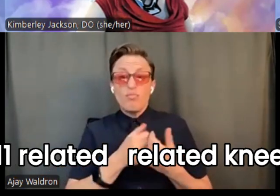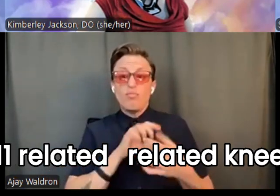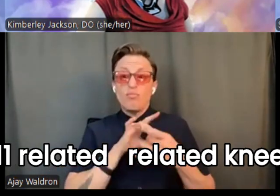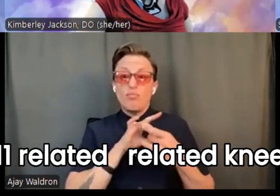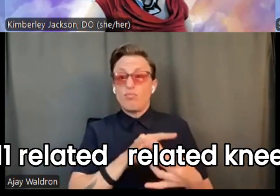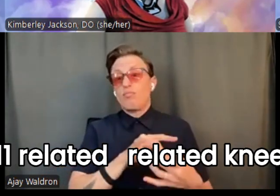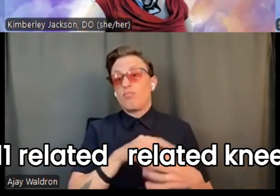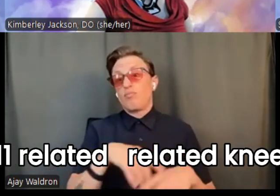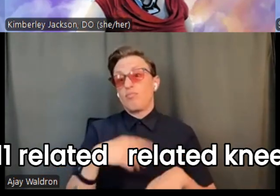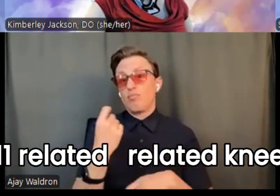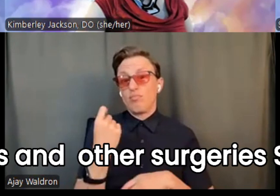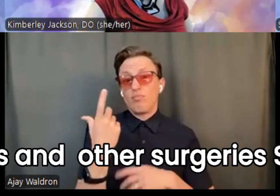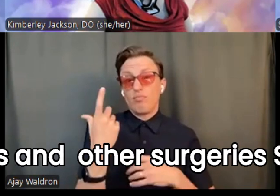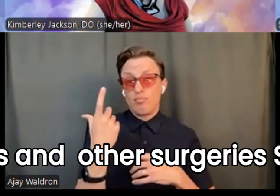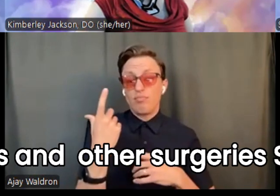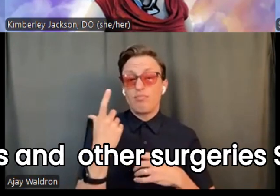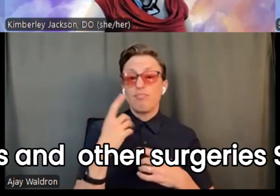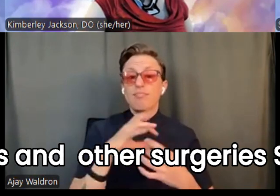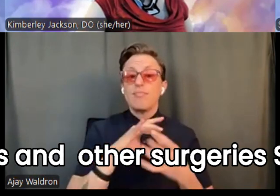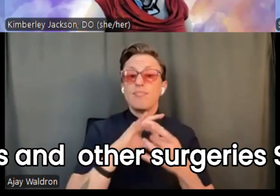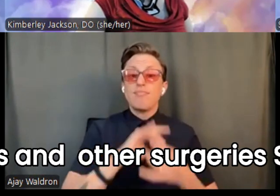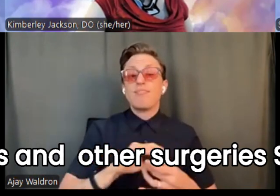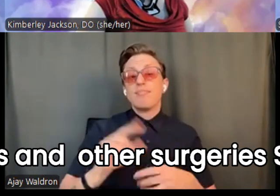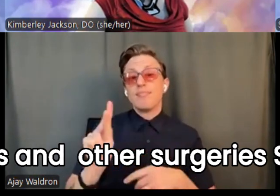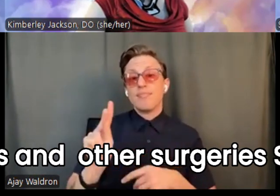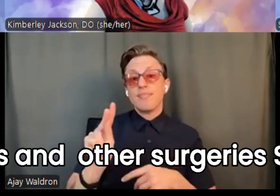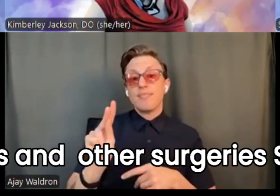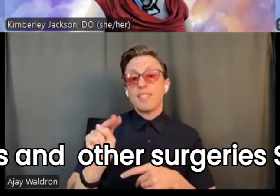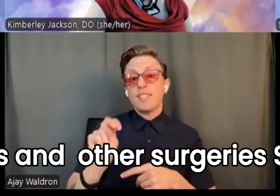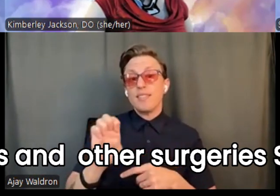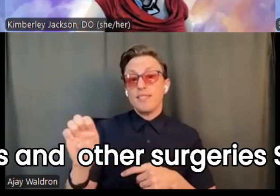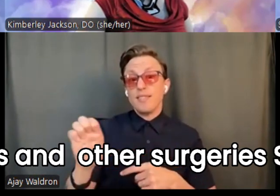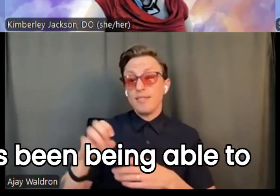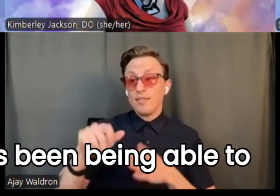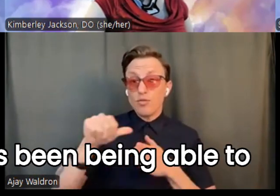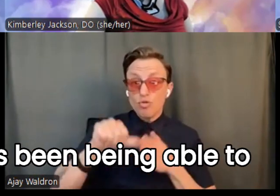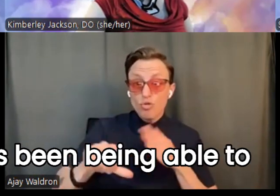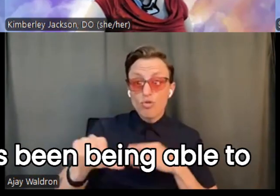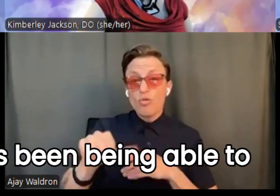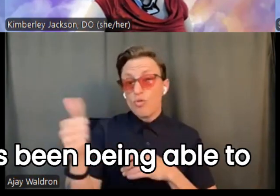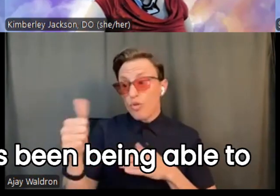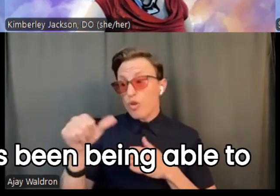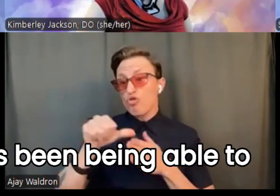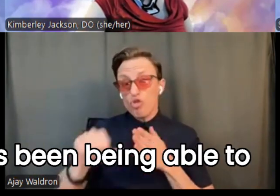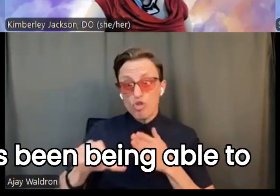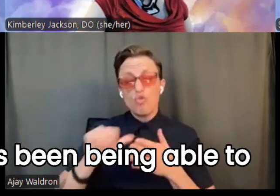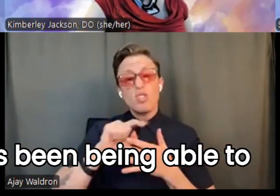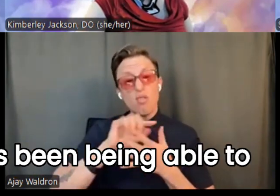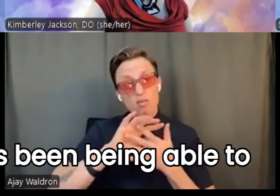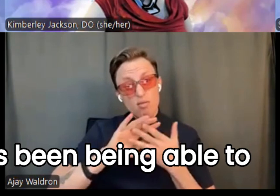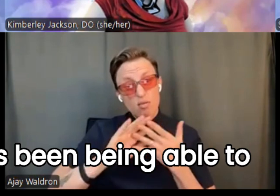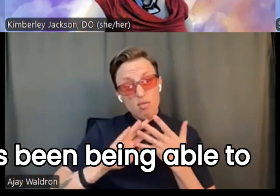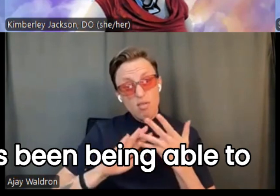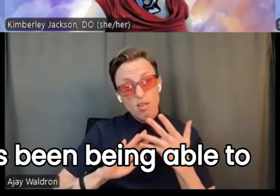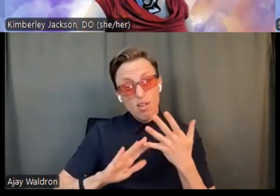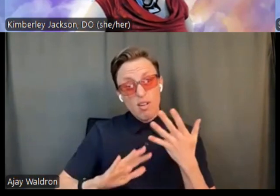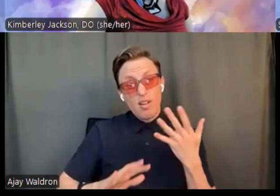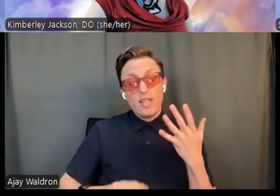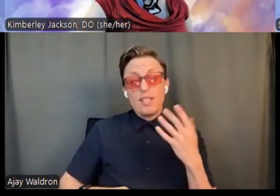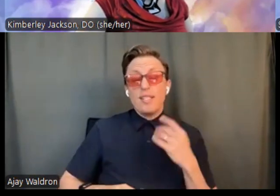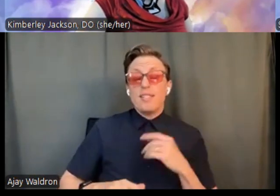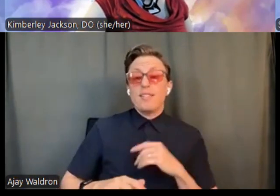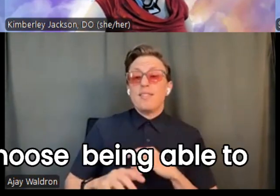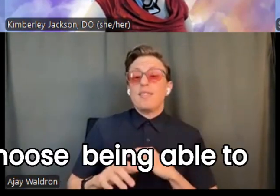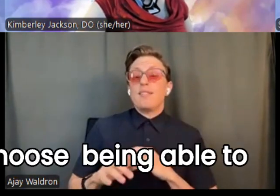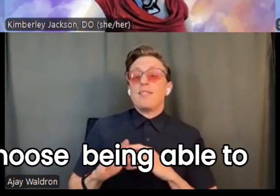related related knee surgeries and other surgeries. So it's been being able to